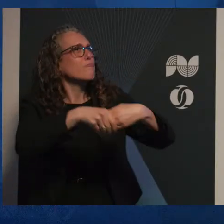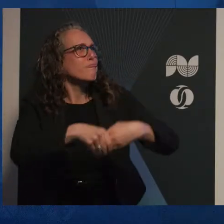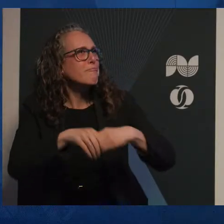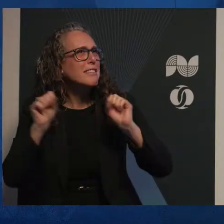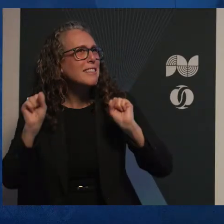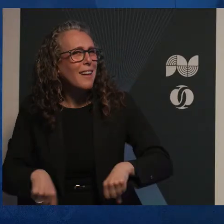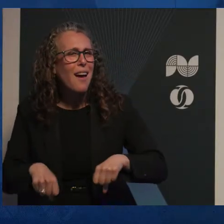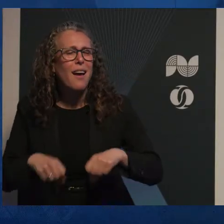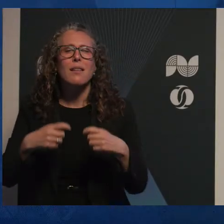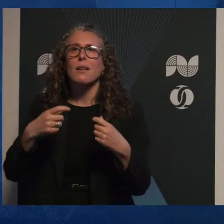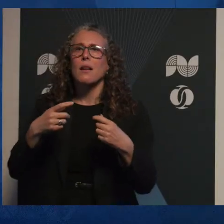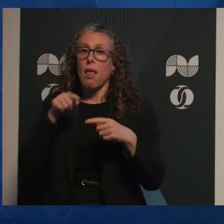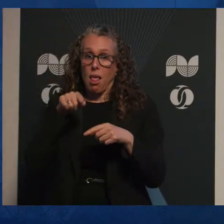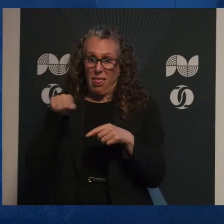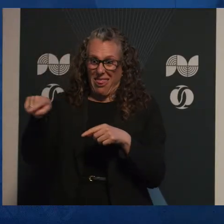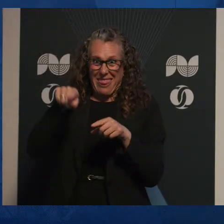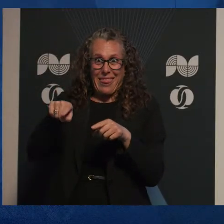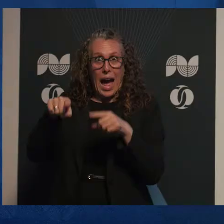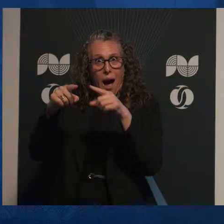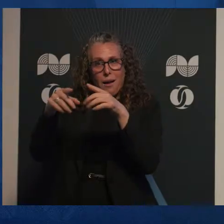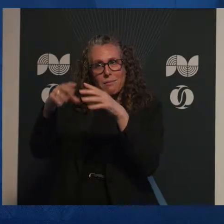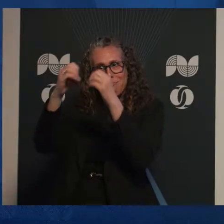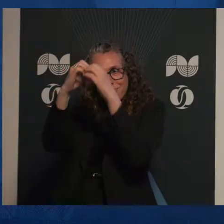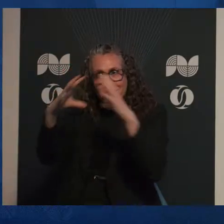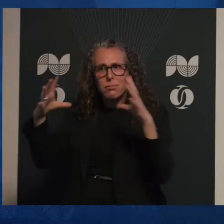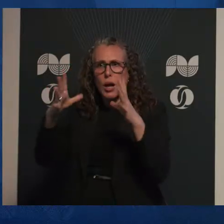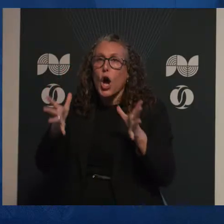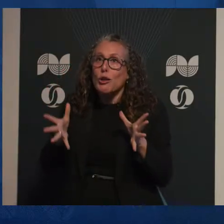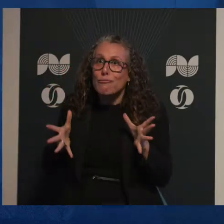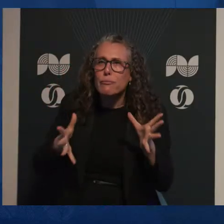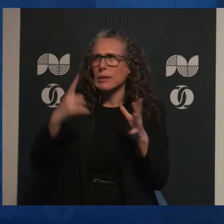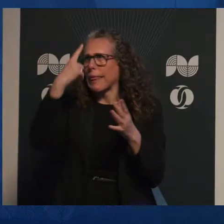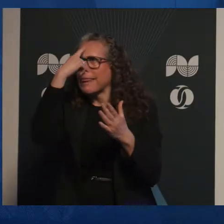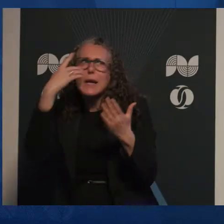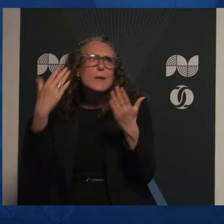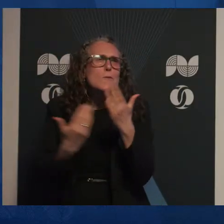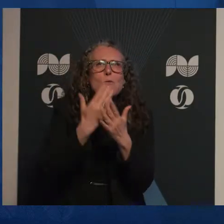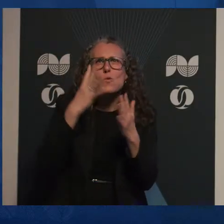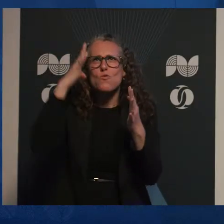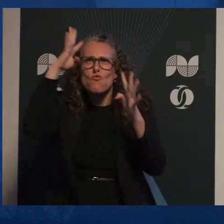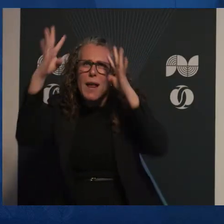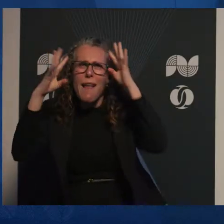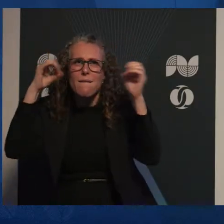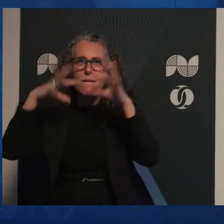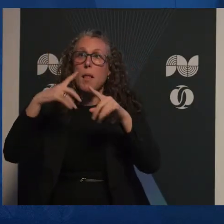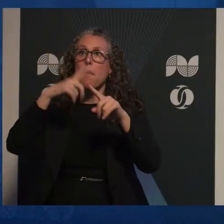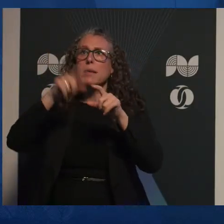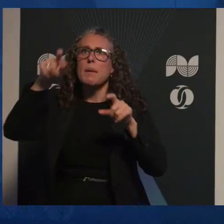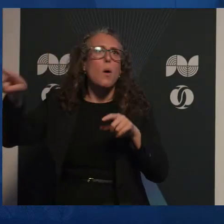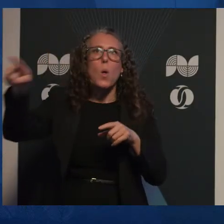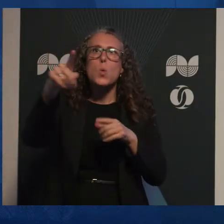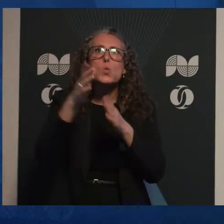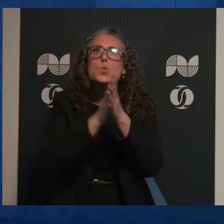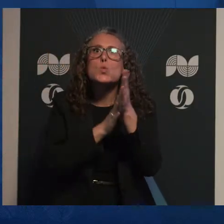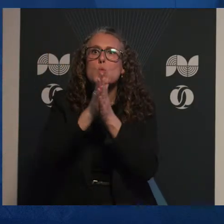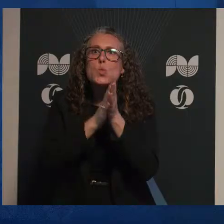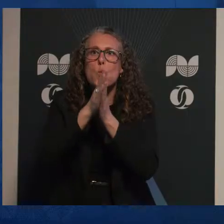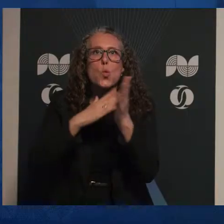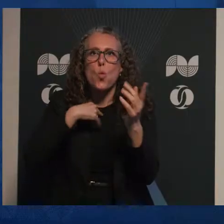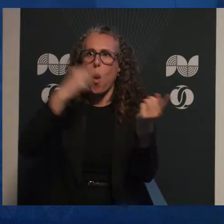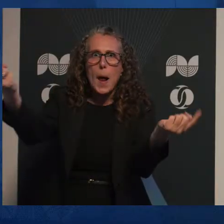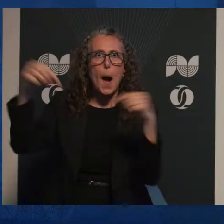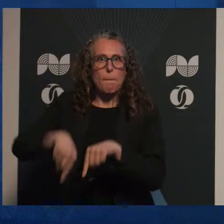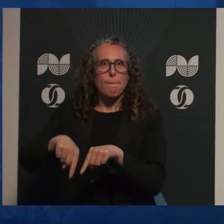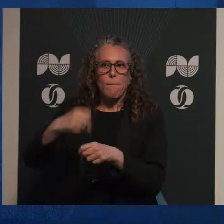driver for innovation, and it's also an incredibly powerful magnet for attracting people to work and invest in that